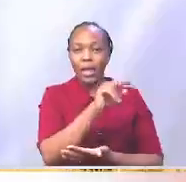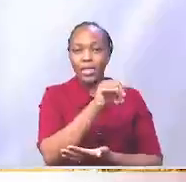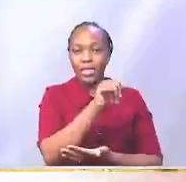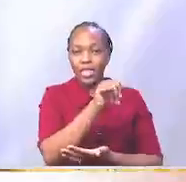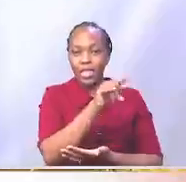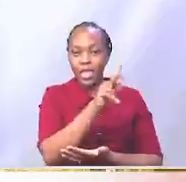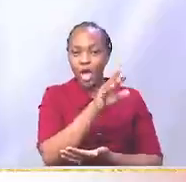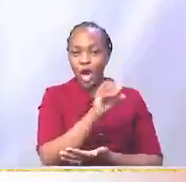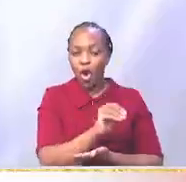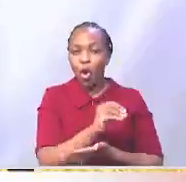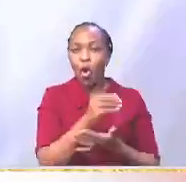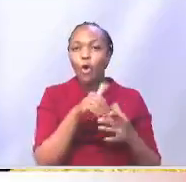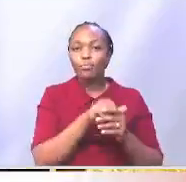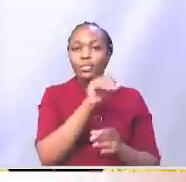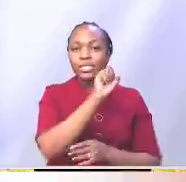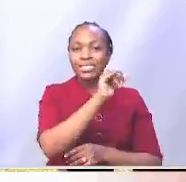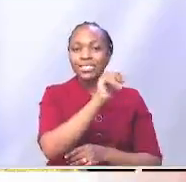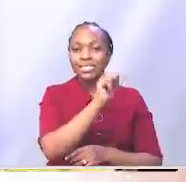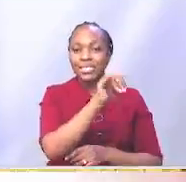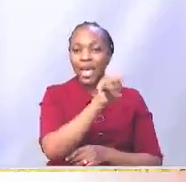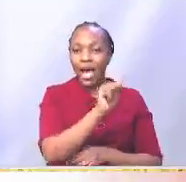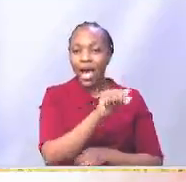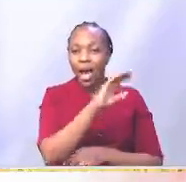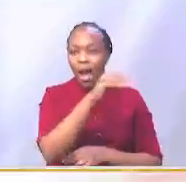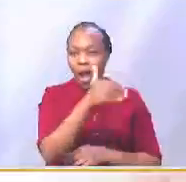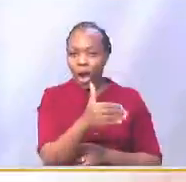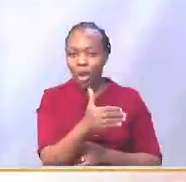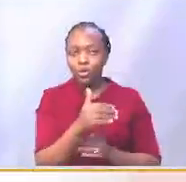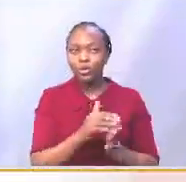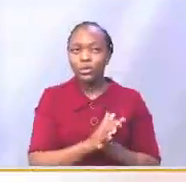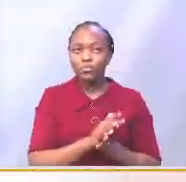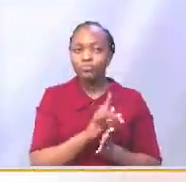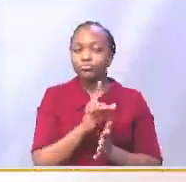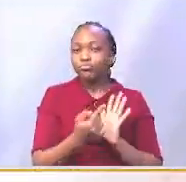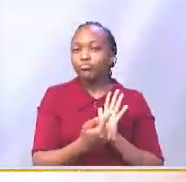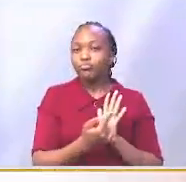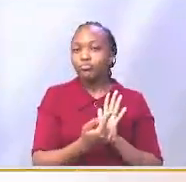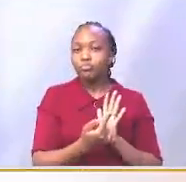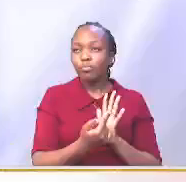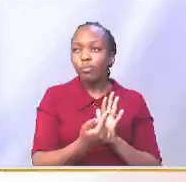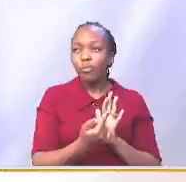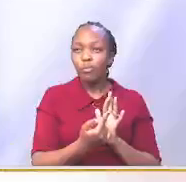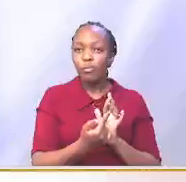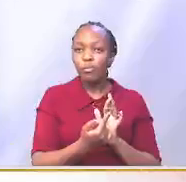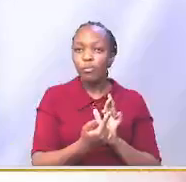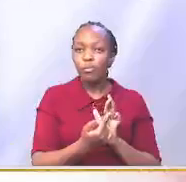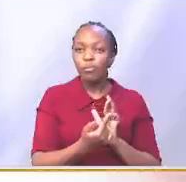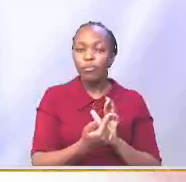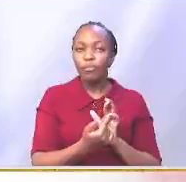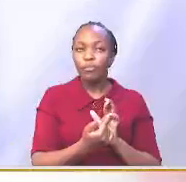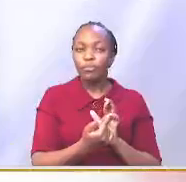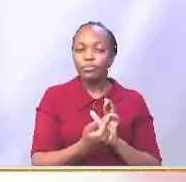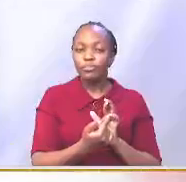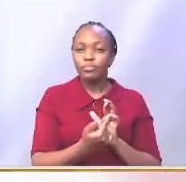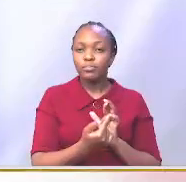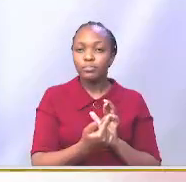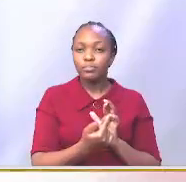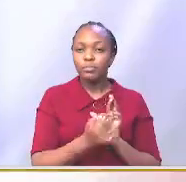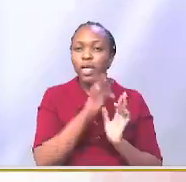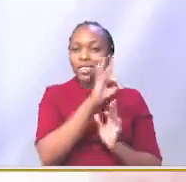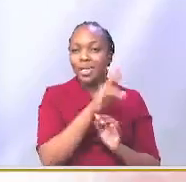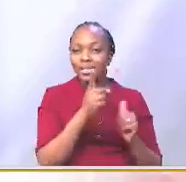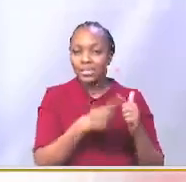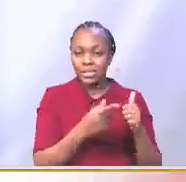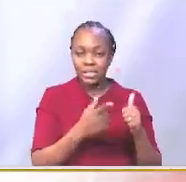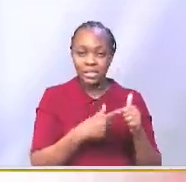Siaya County, saw fans protest a red card shown to one of the players, forcing the match to end prematurely. 36